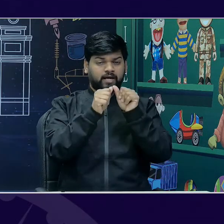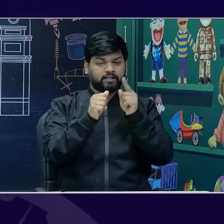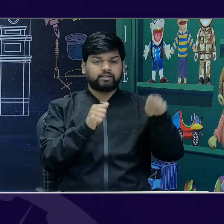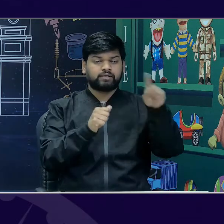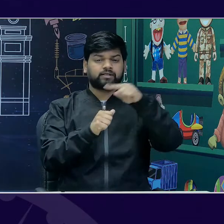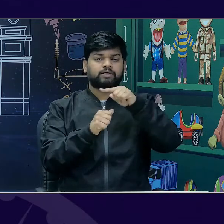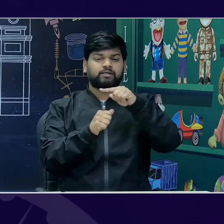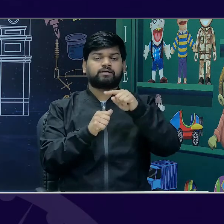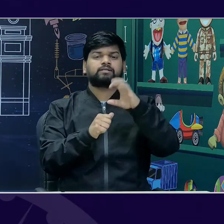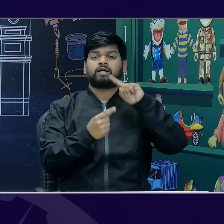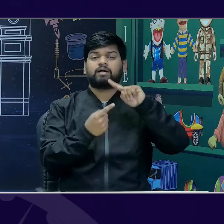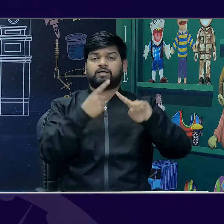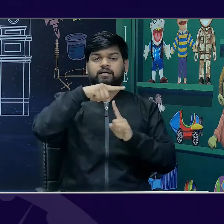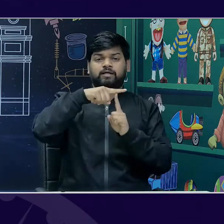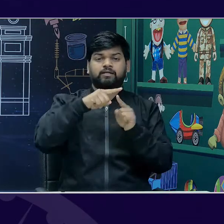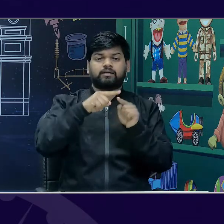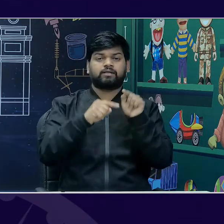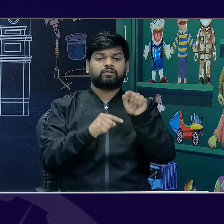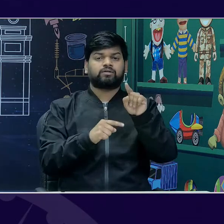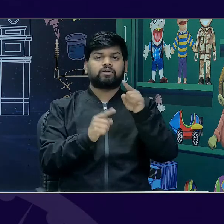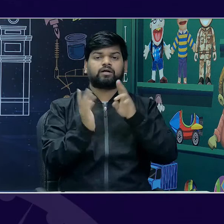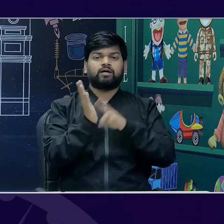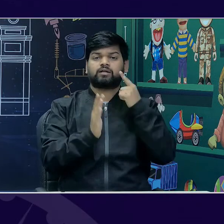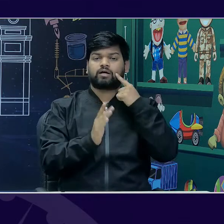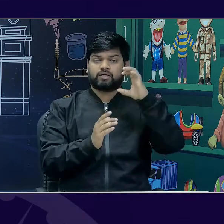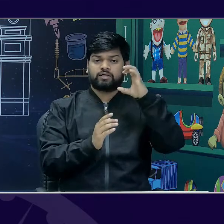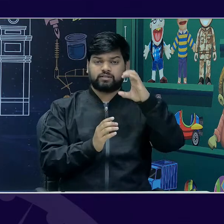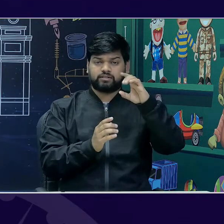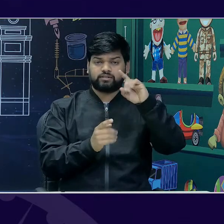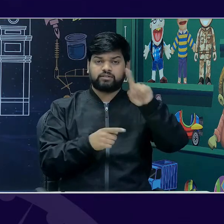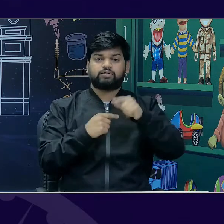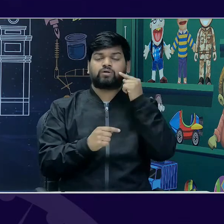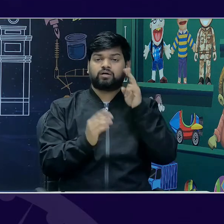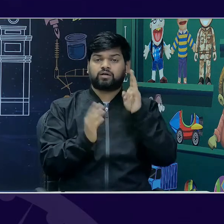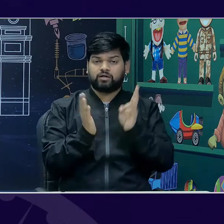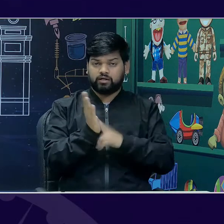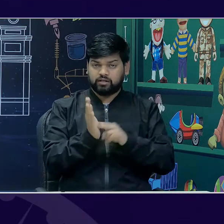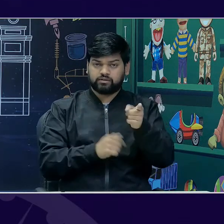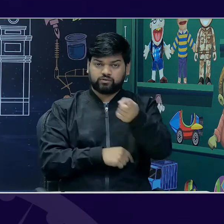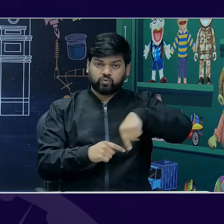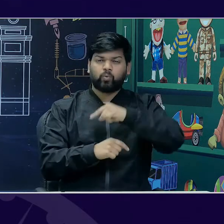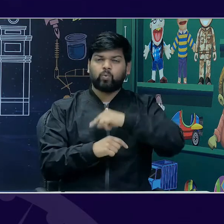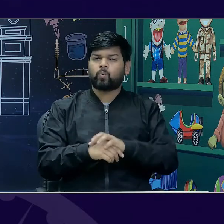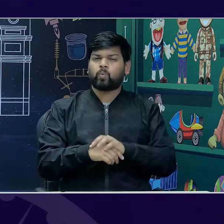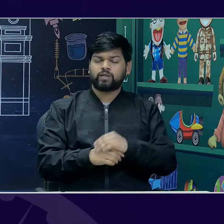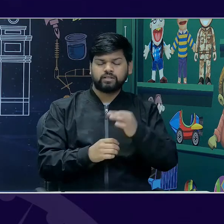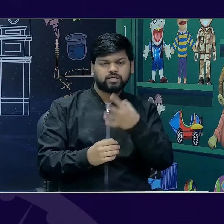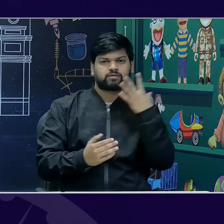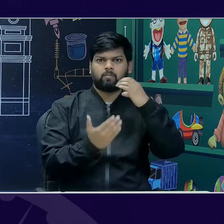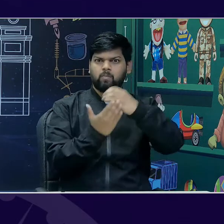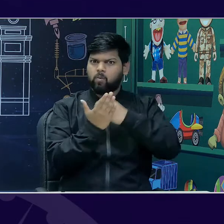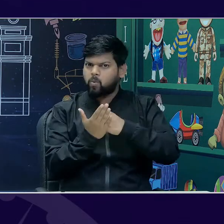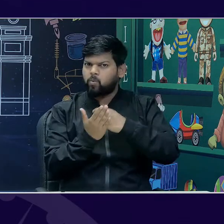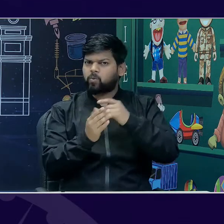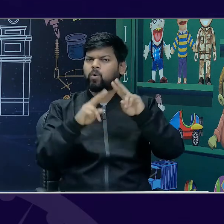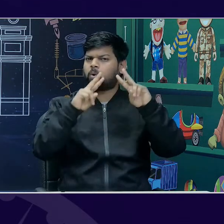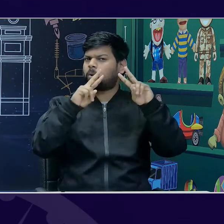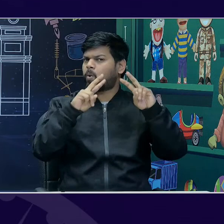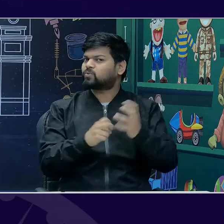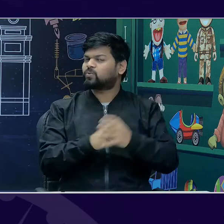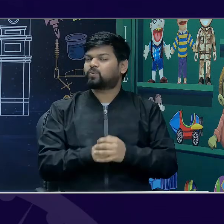dth.class12@ciet.nic.in. So let's begin this special segment of inclusive education for all of you on government budget and the